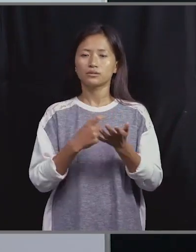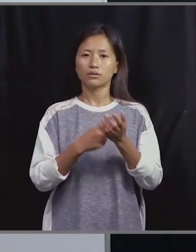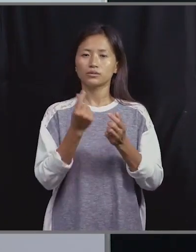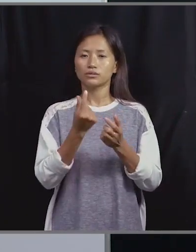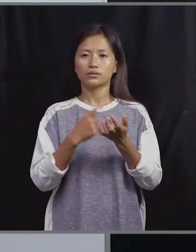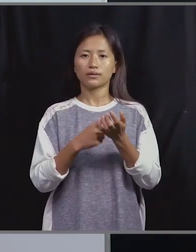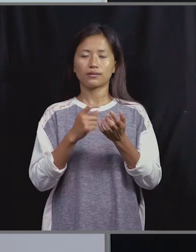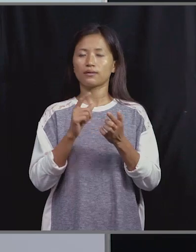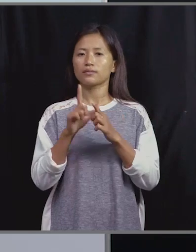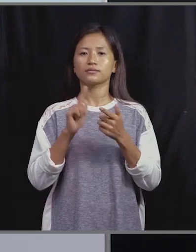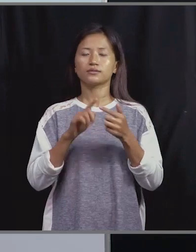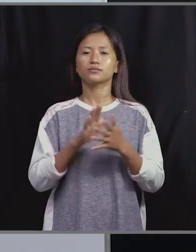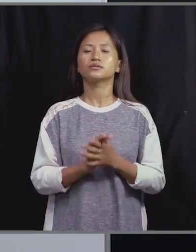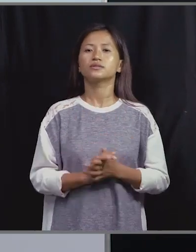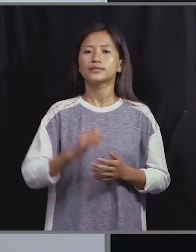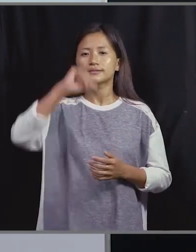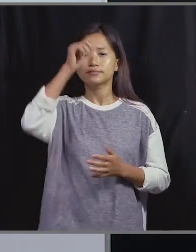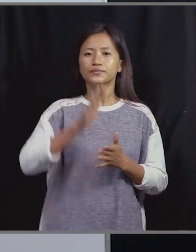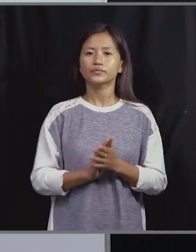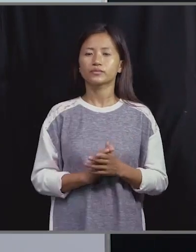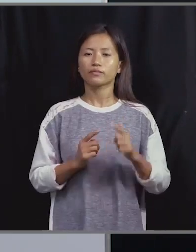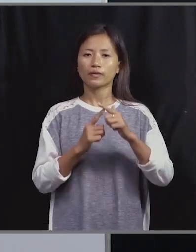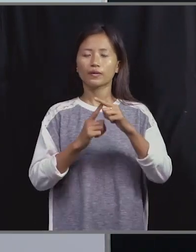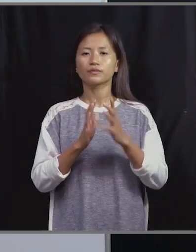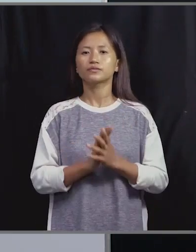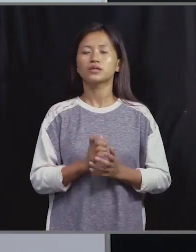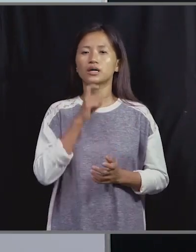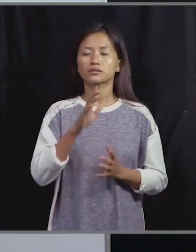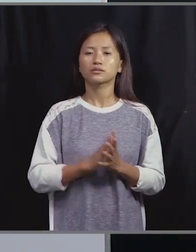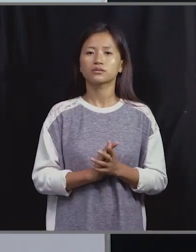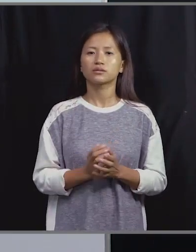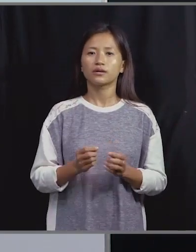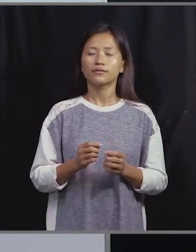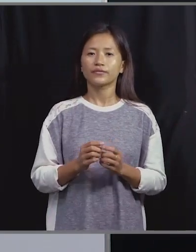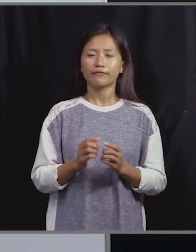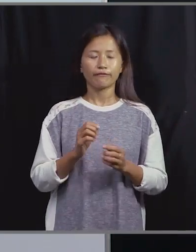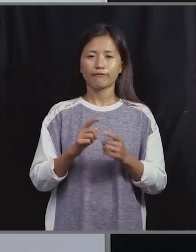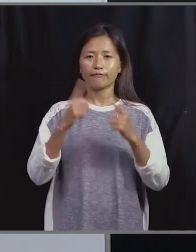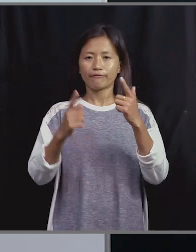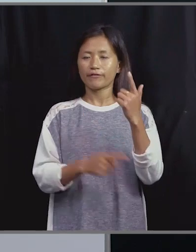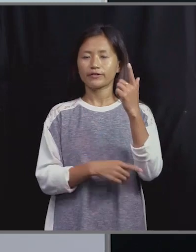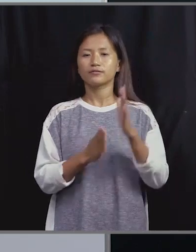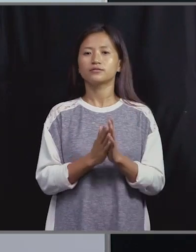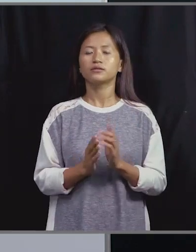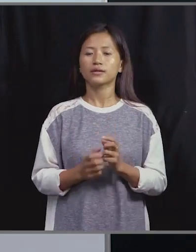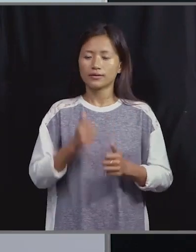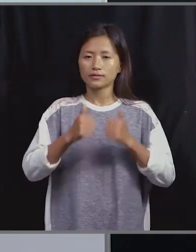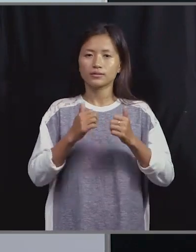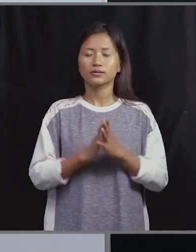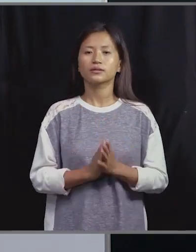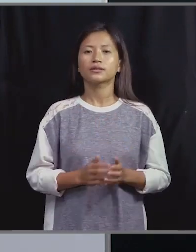India. And these two topics are often asked in your final exam. Please